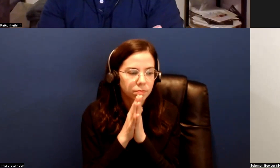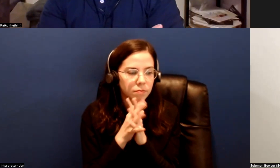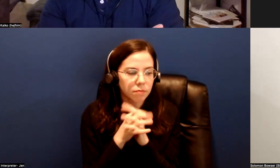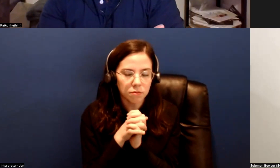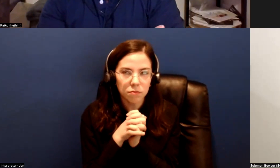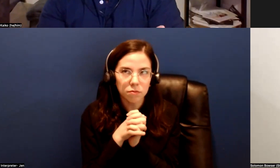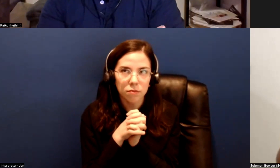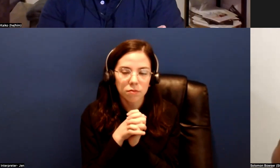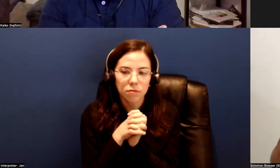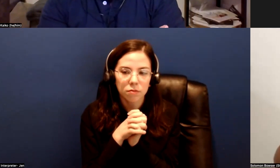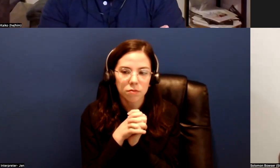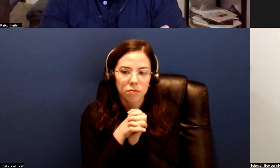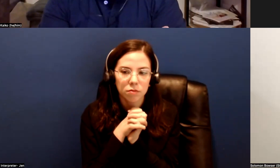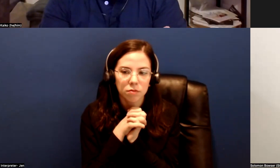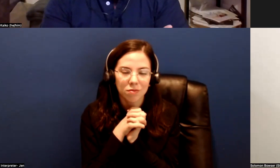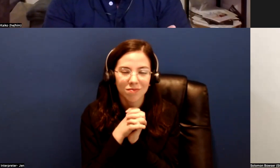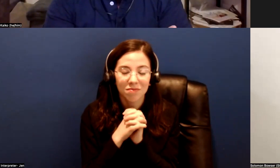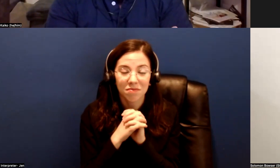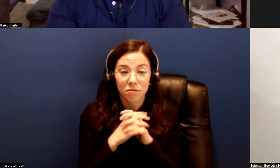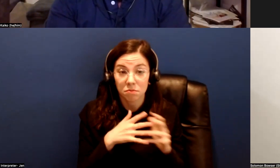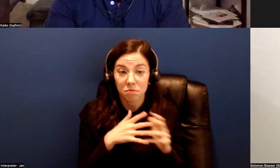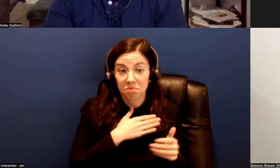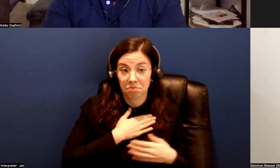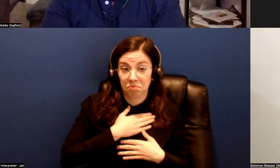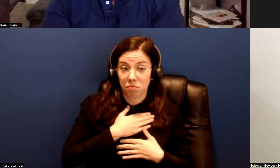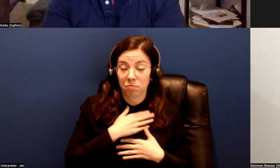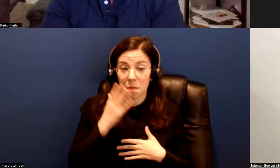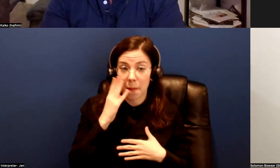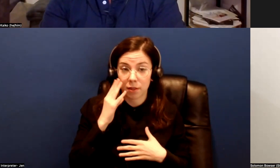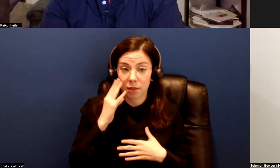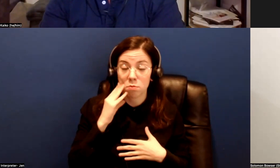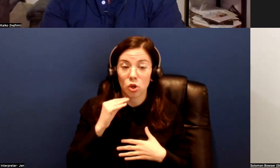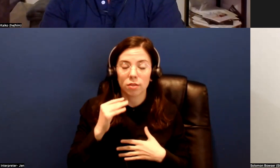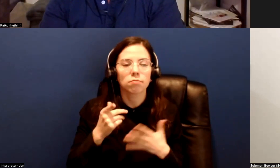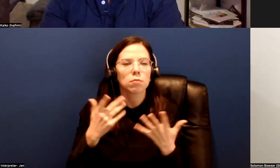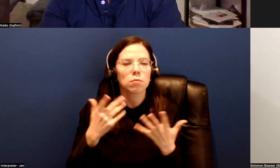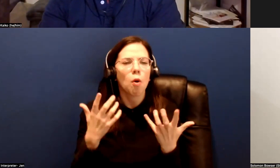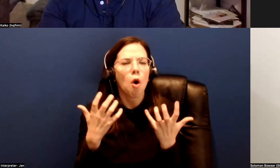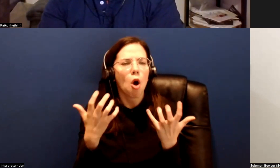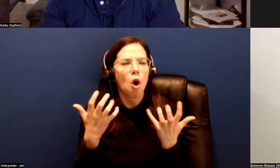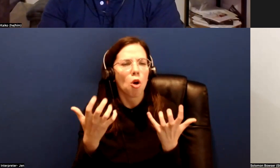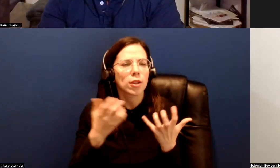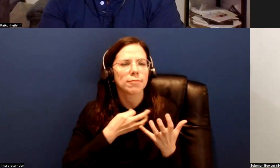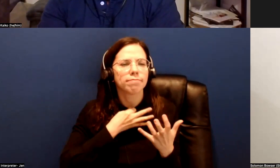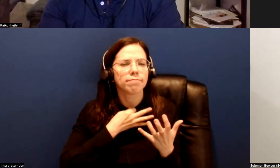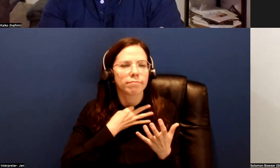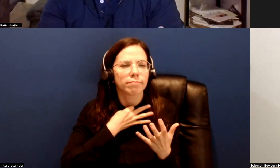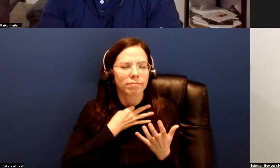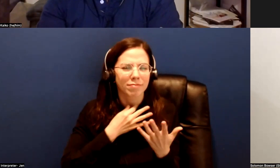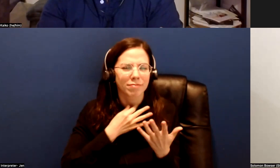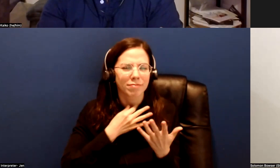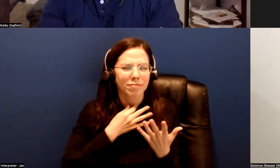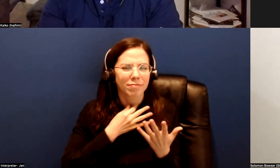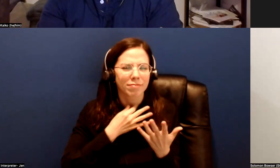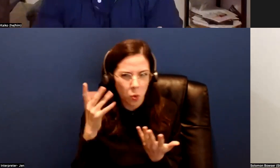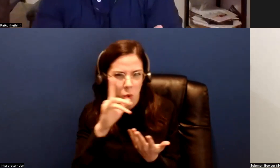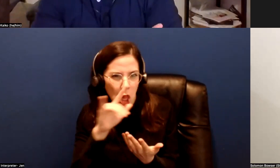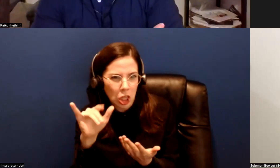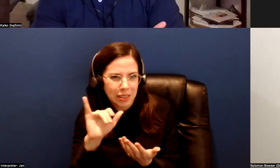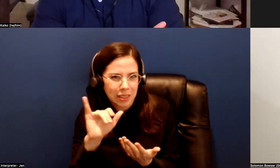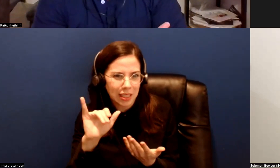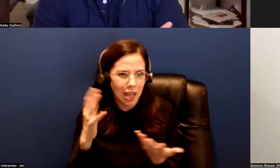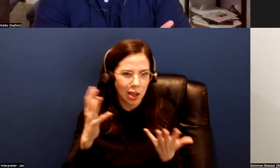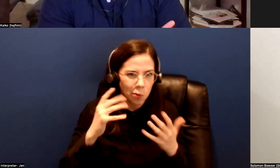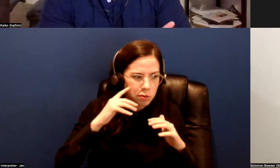audiences, in my experience, they want to know to expect. Even if, you